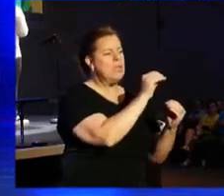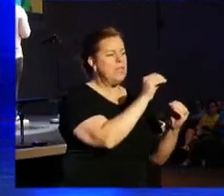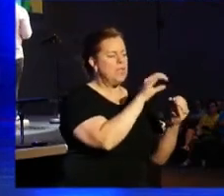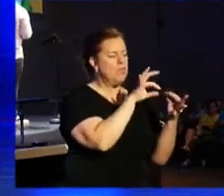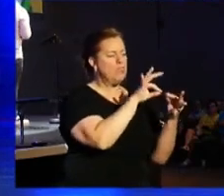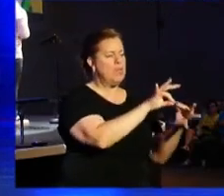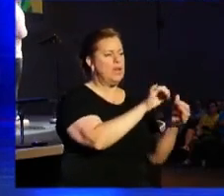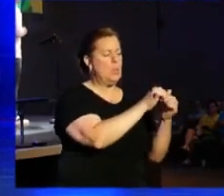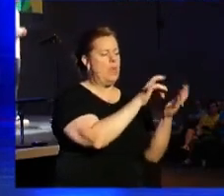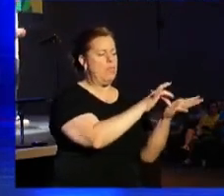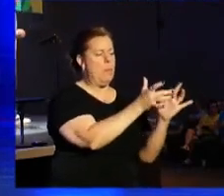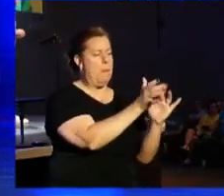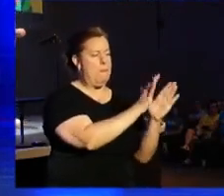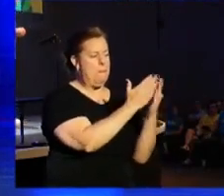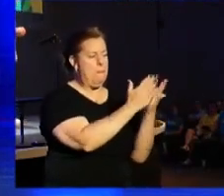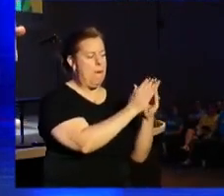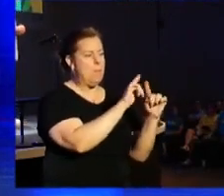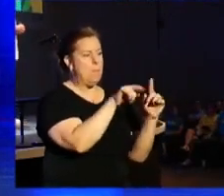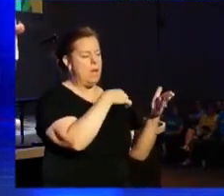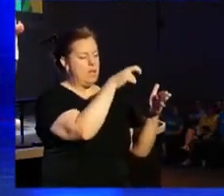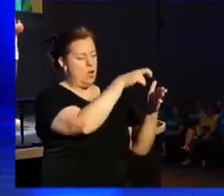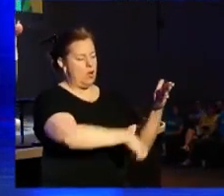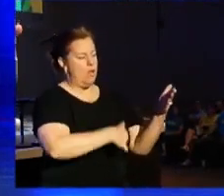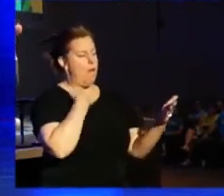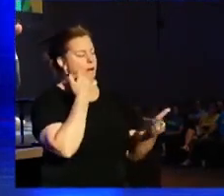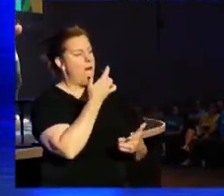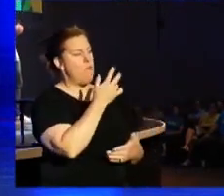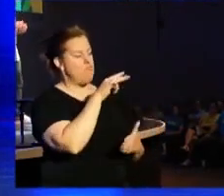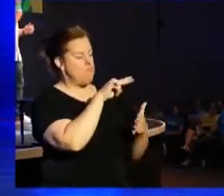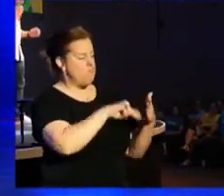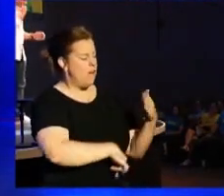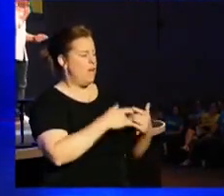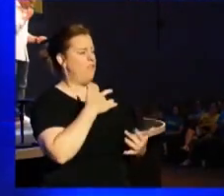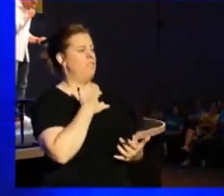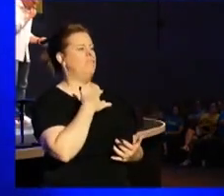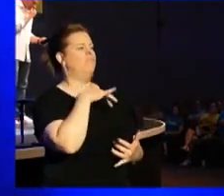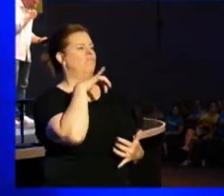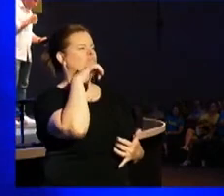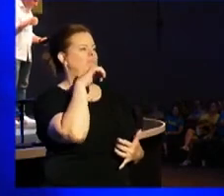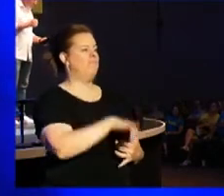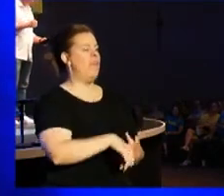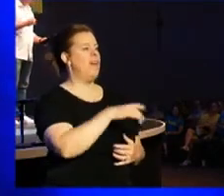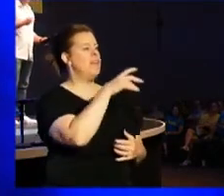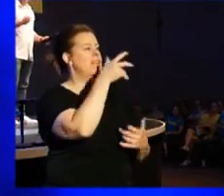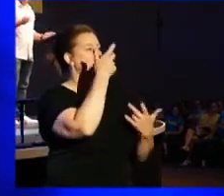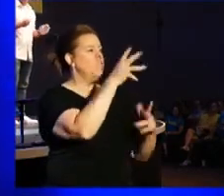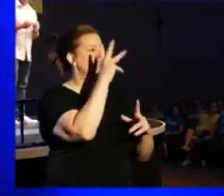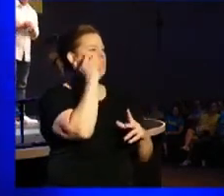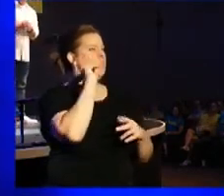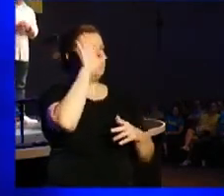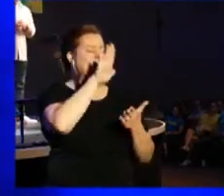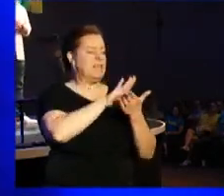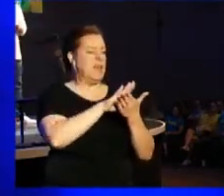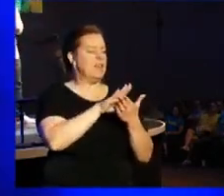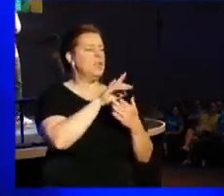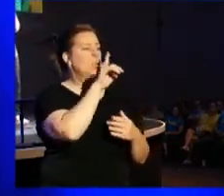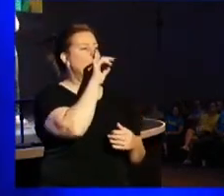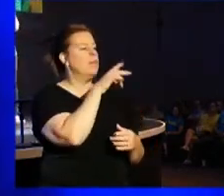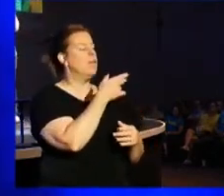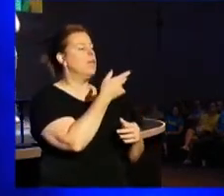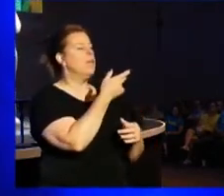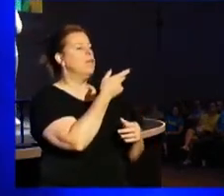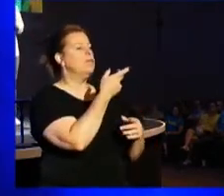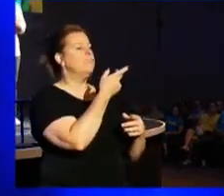I read the story and I was like, "Oh, that man has tasted the kindness of God." It was a story about a high school football game in